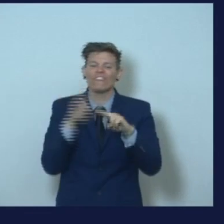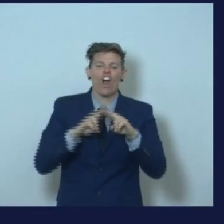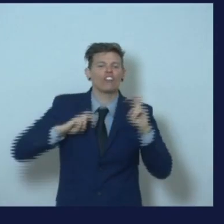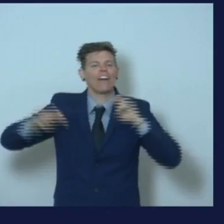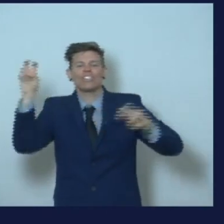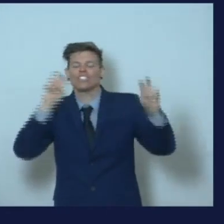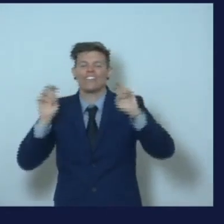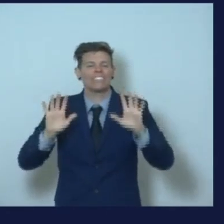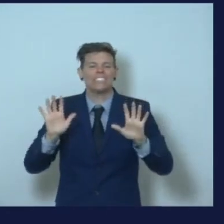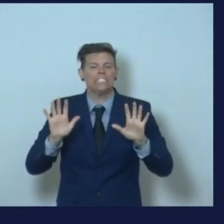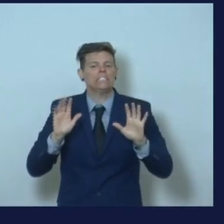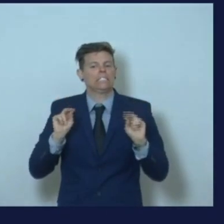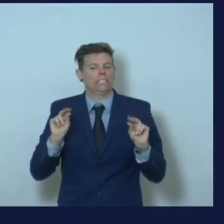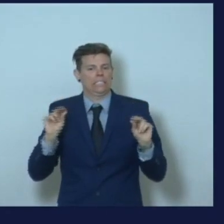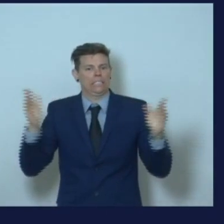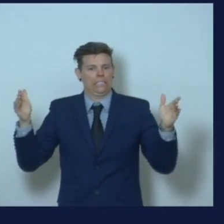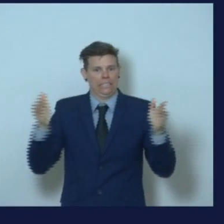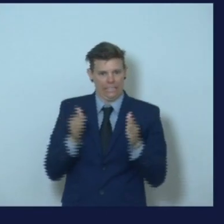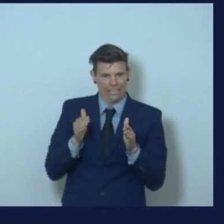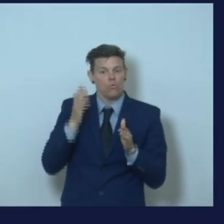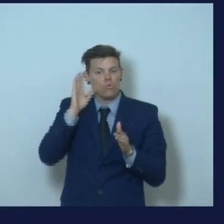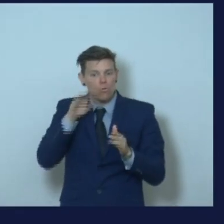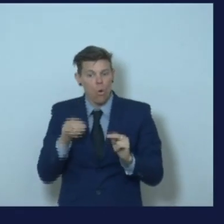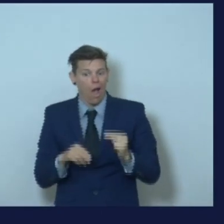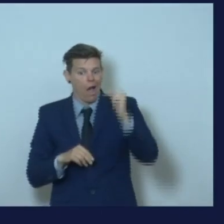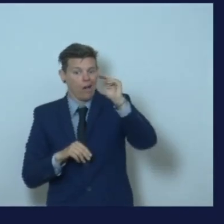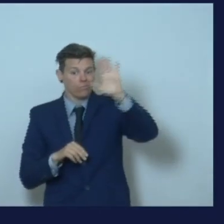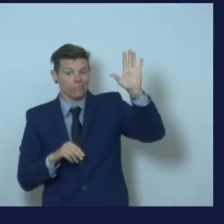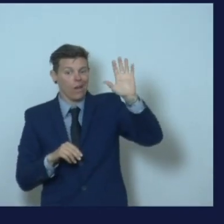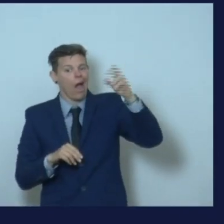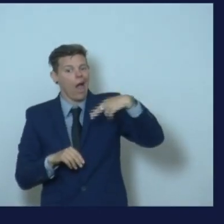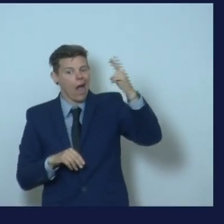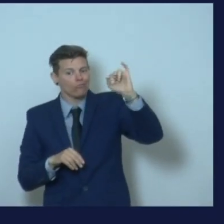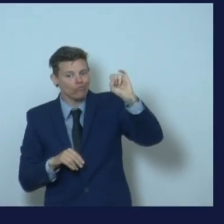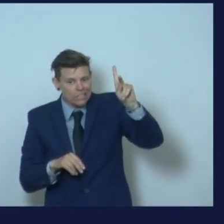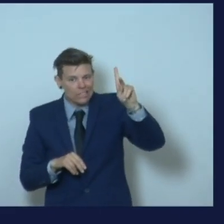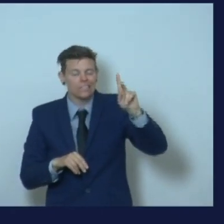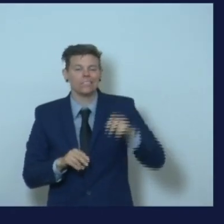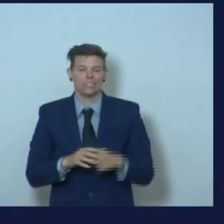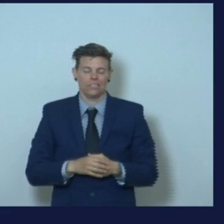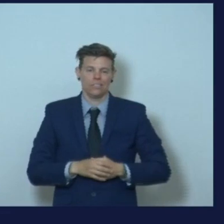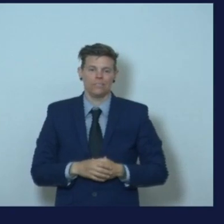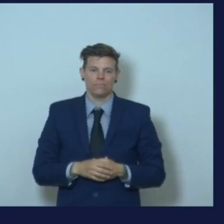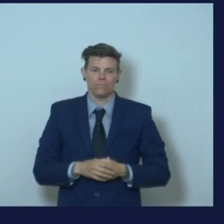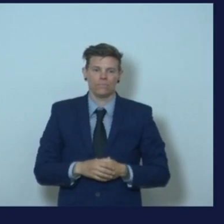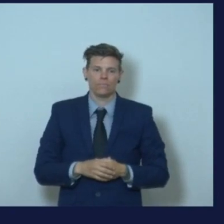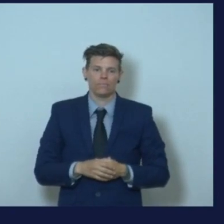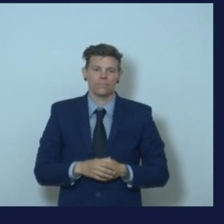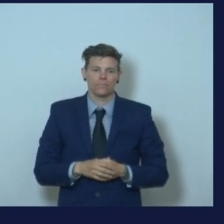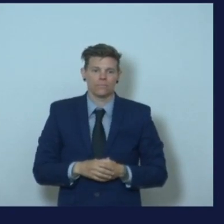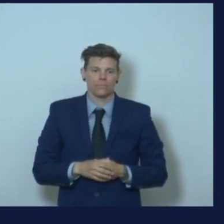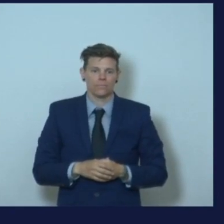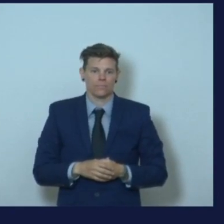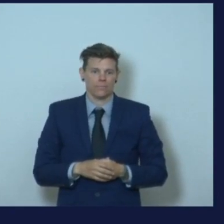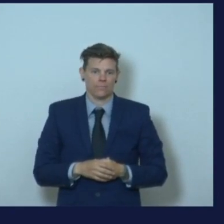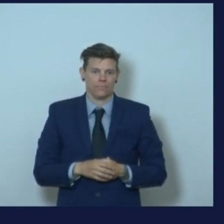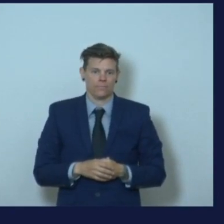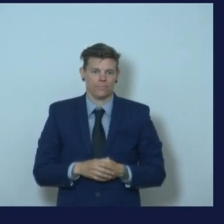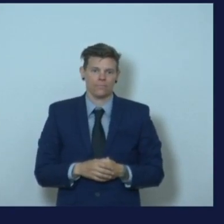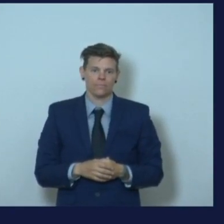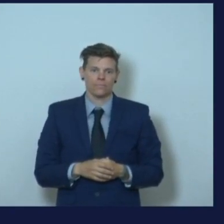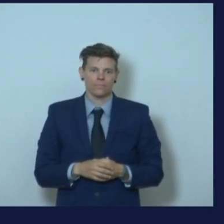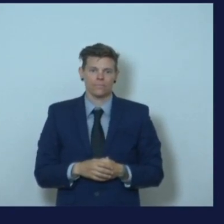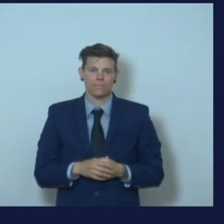Next slide. Okay. Even so, because the rate of infection